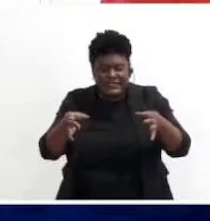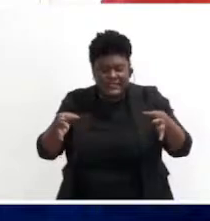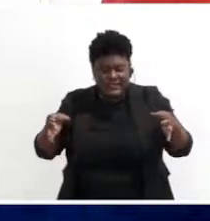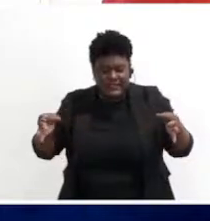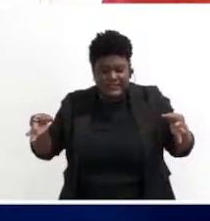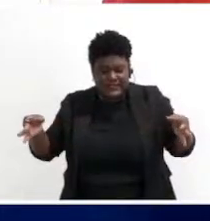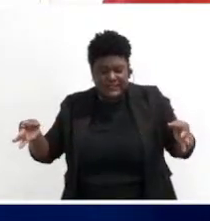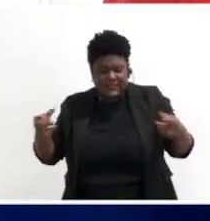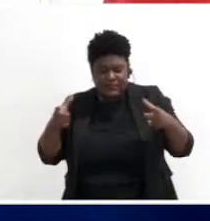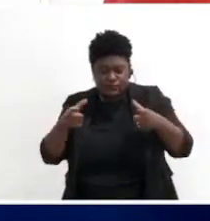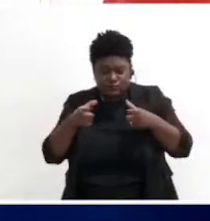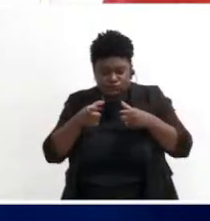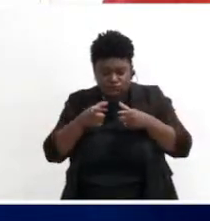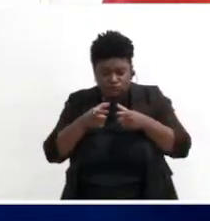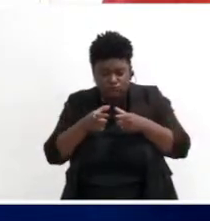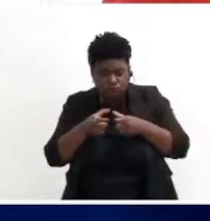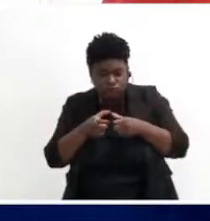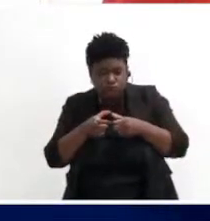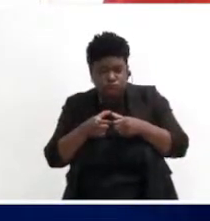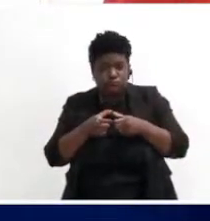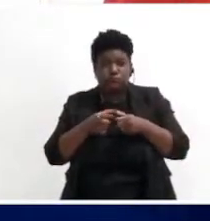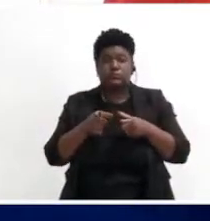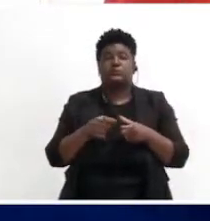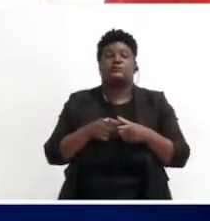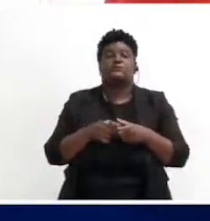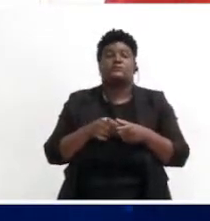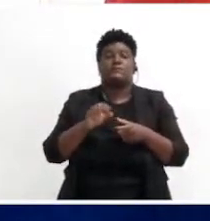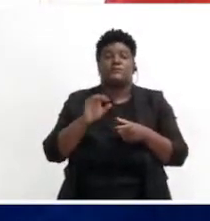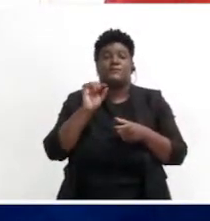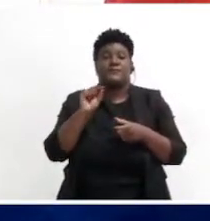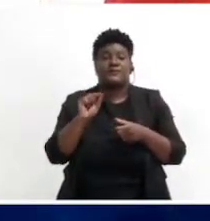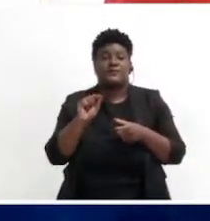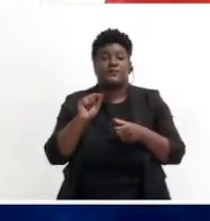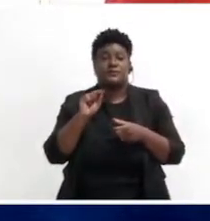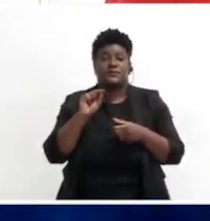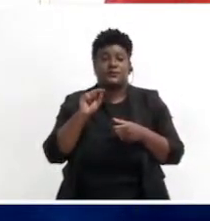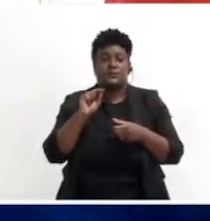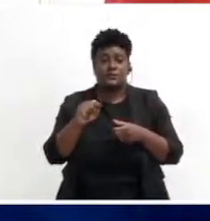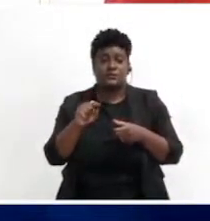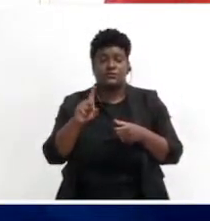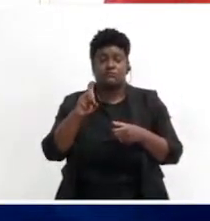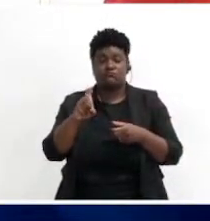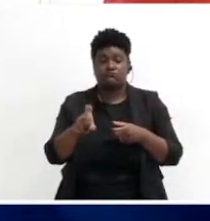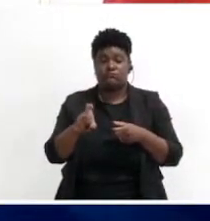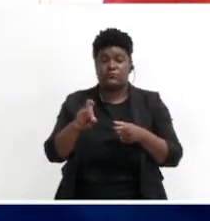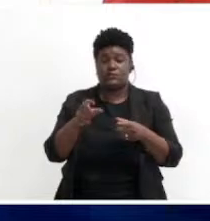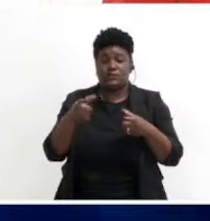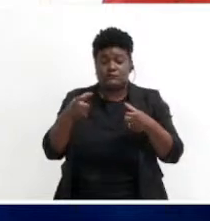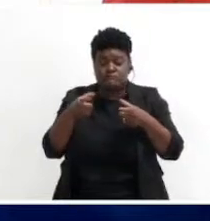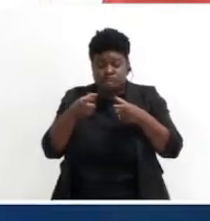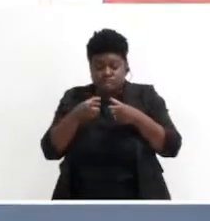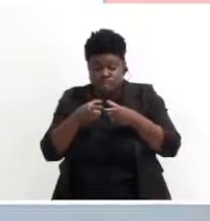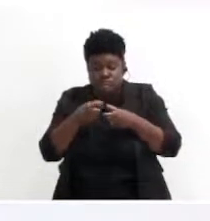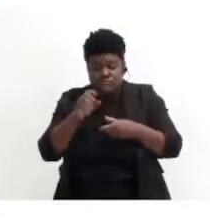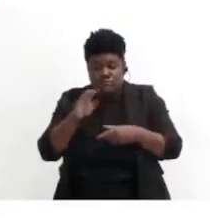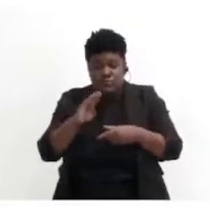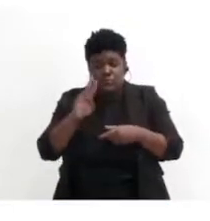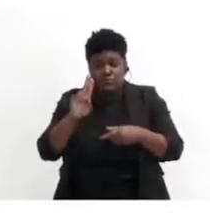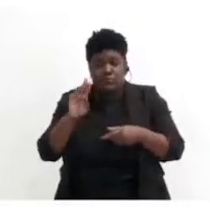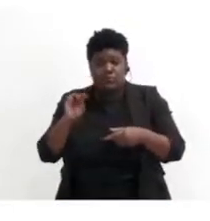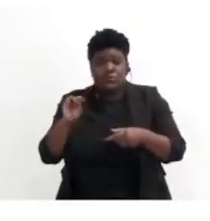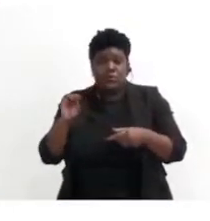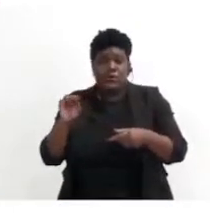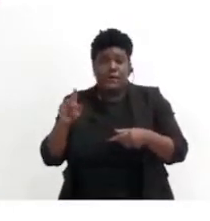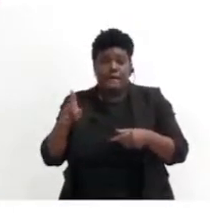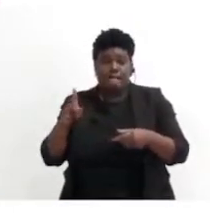require micro bumps, not regular standard size bumps, to connect to those TSVs at that kind of pitch.